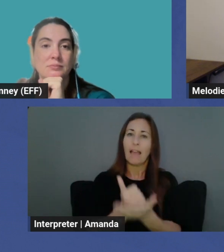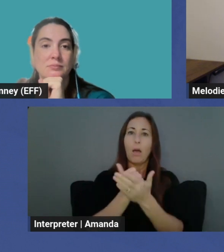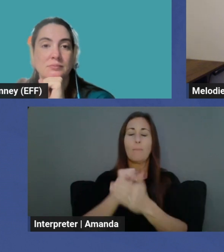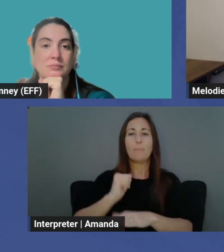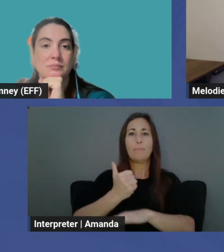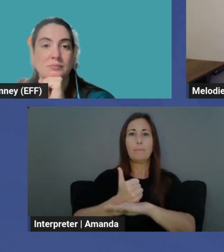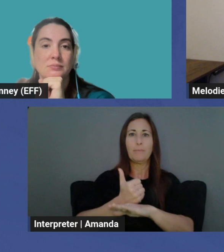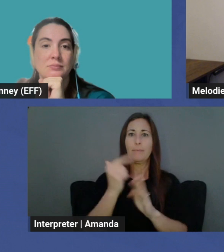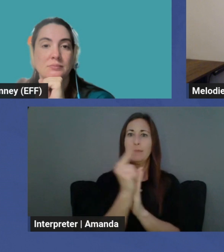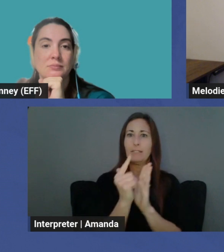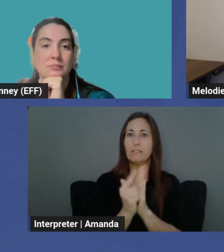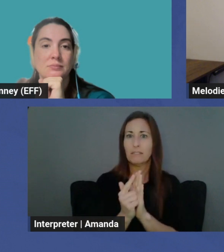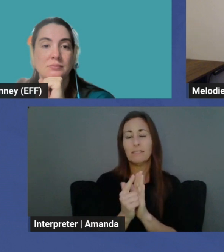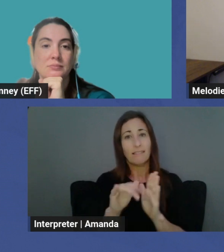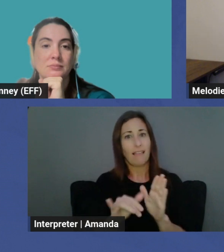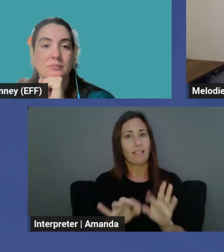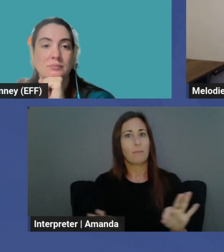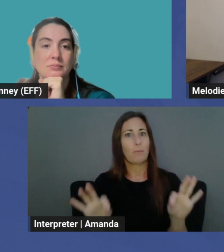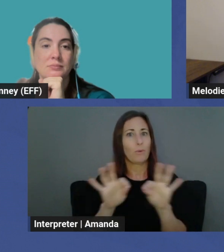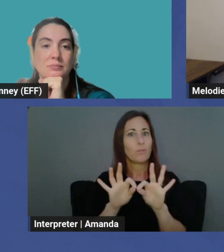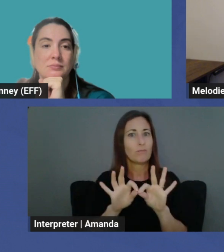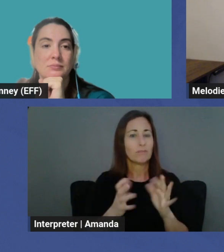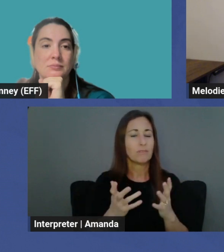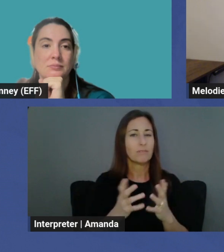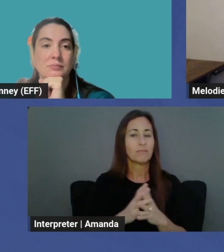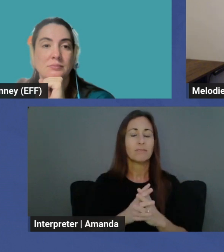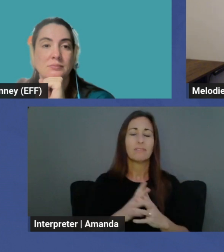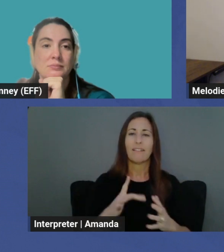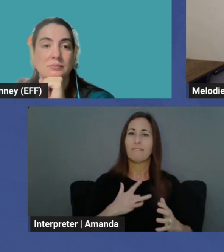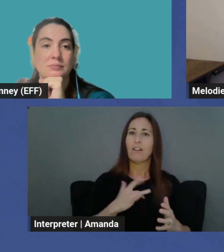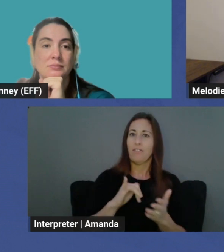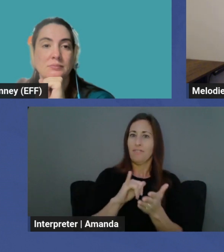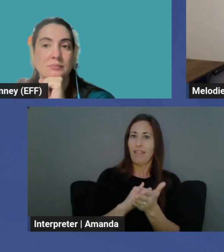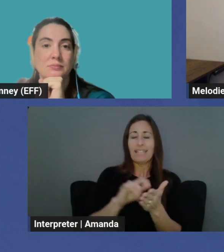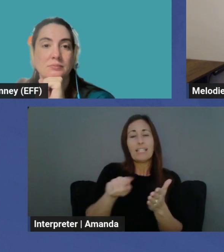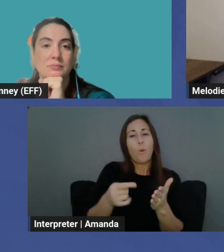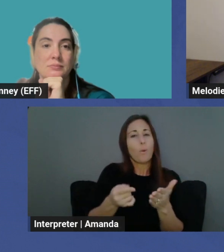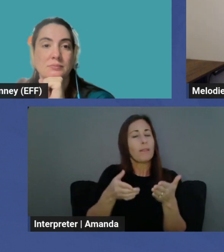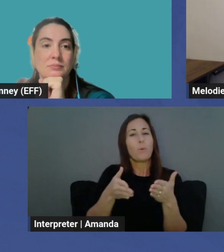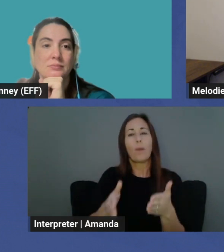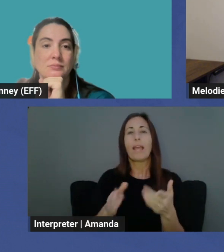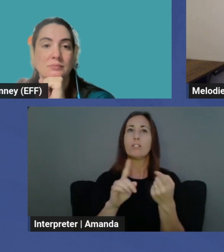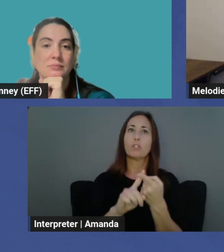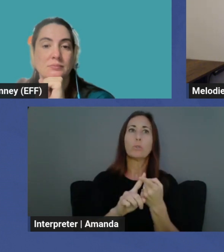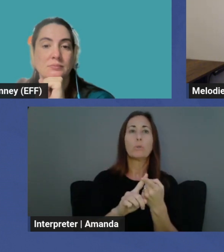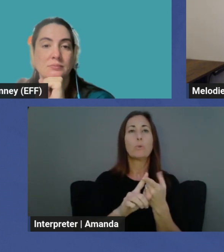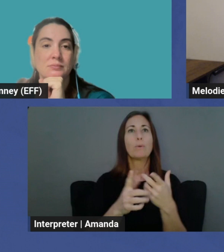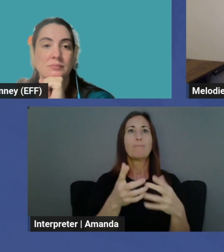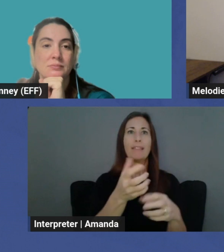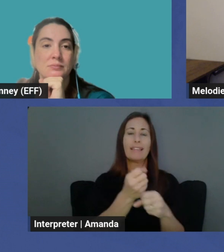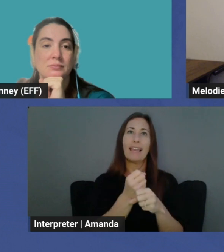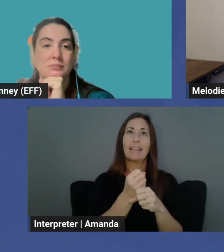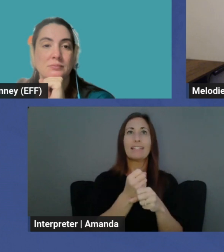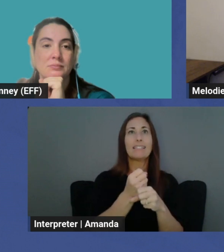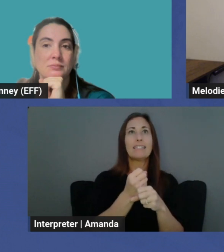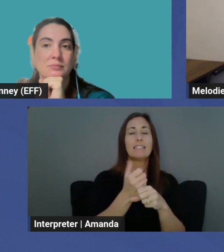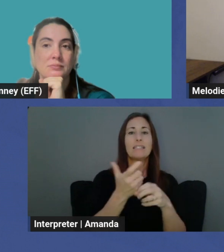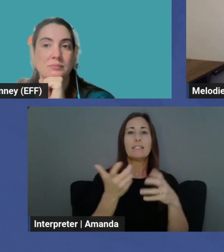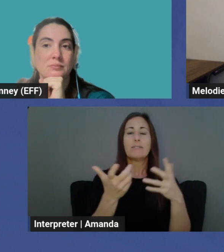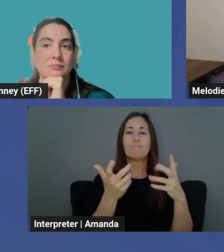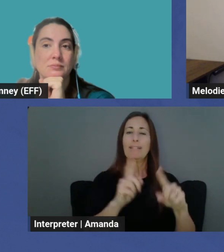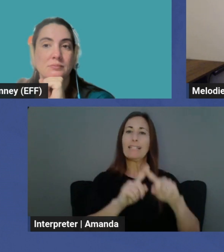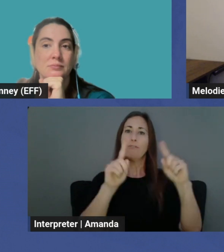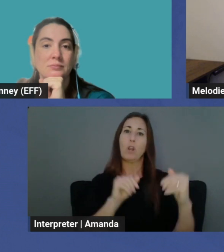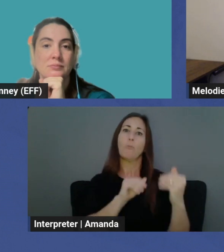legislation, because that's really the only way to get this kind of like nuanced approach to solving